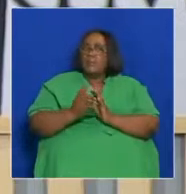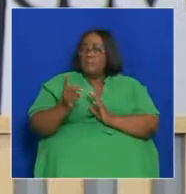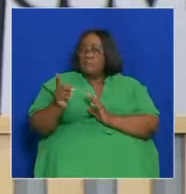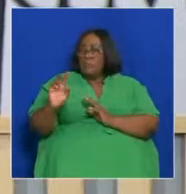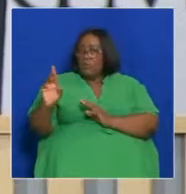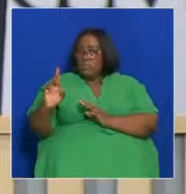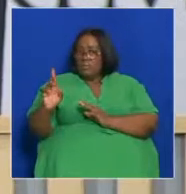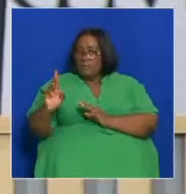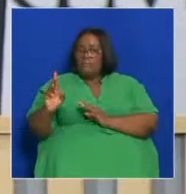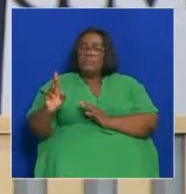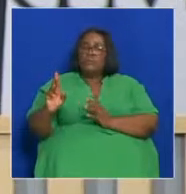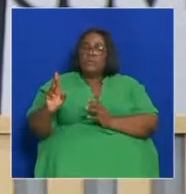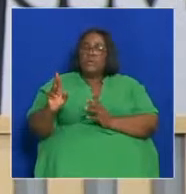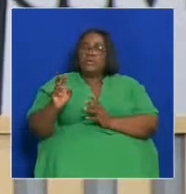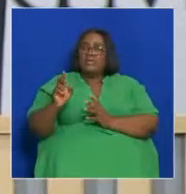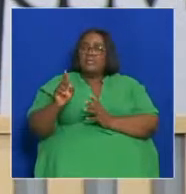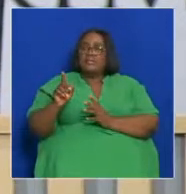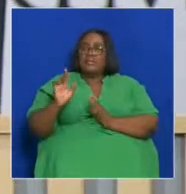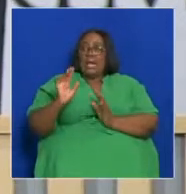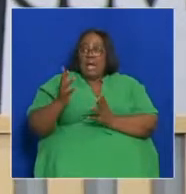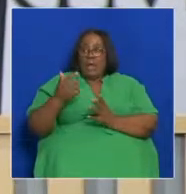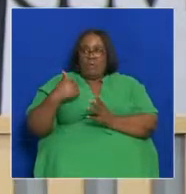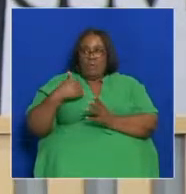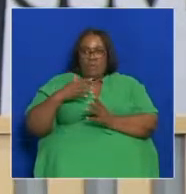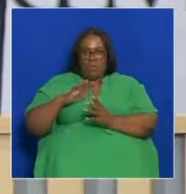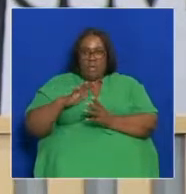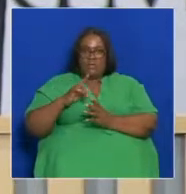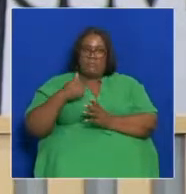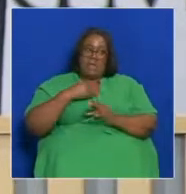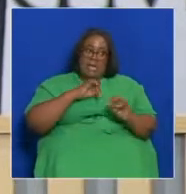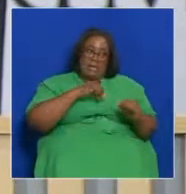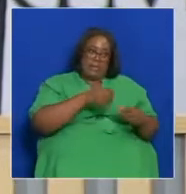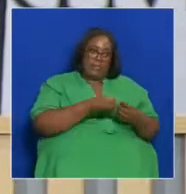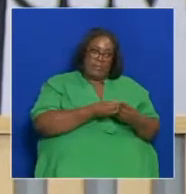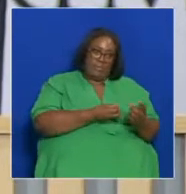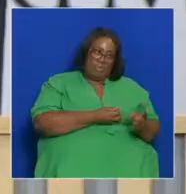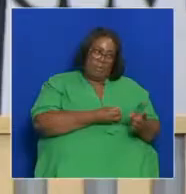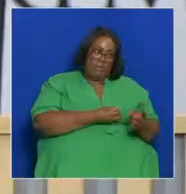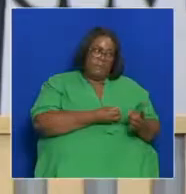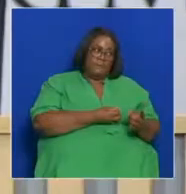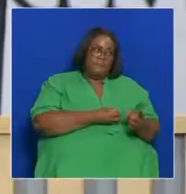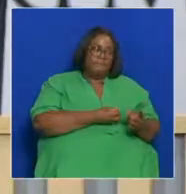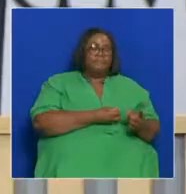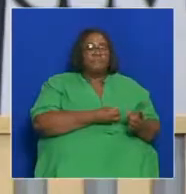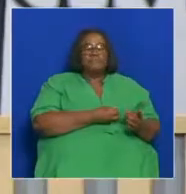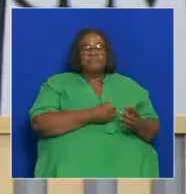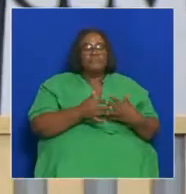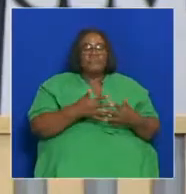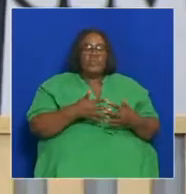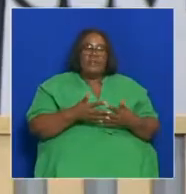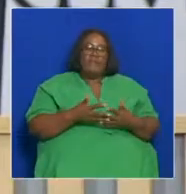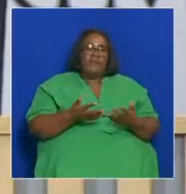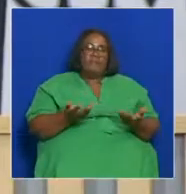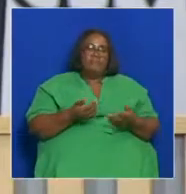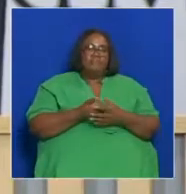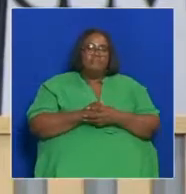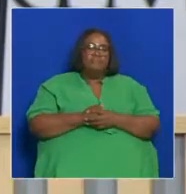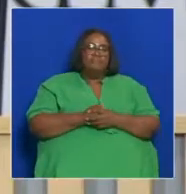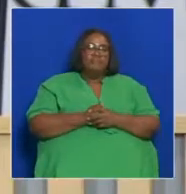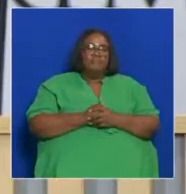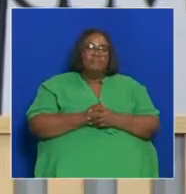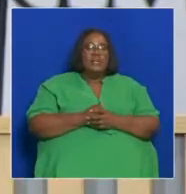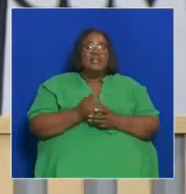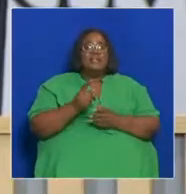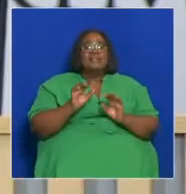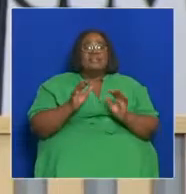go. You know, I agree with Chief Perumal, or whatever the case may be. So that is how, in this